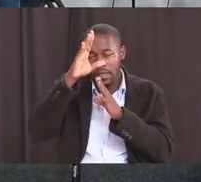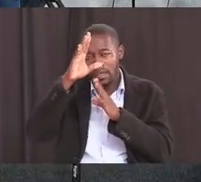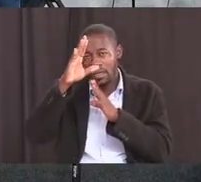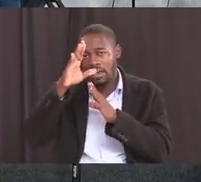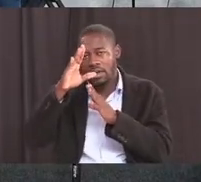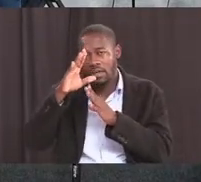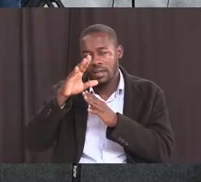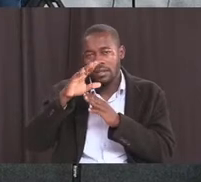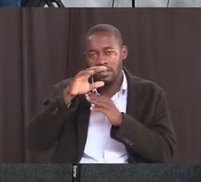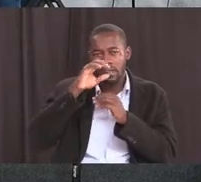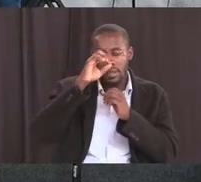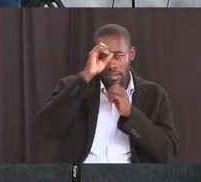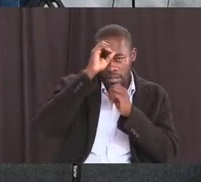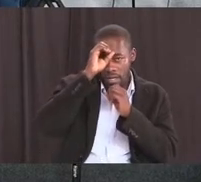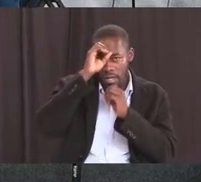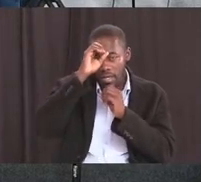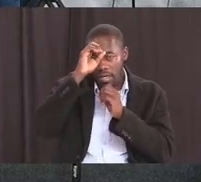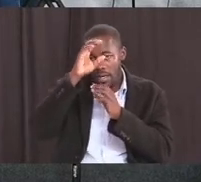Hosanna,